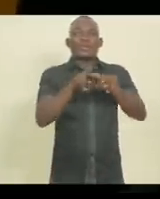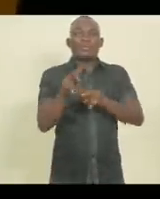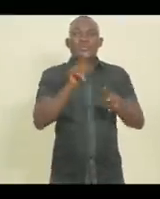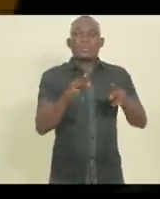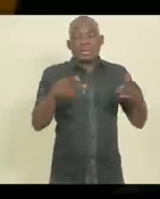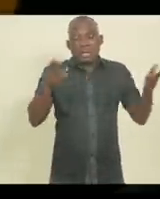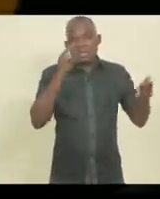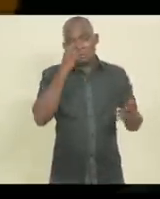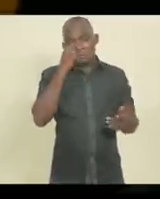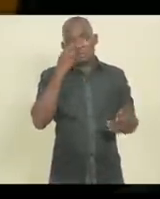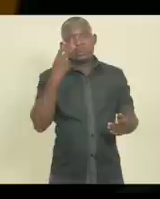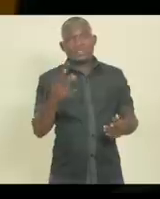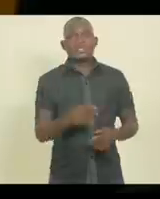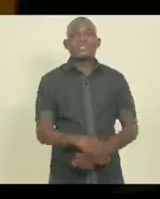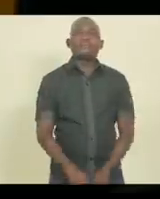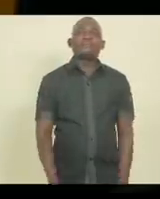All right.